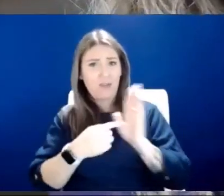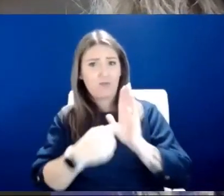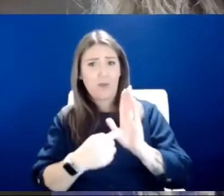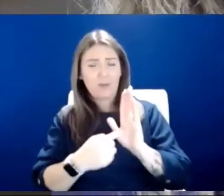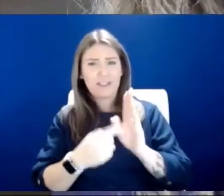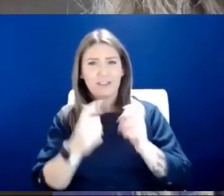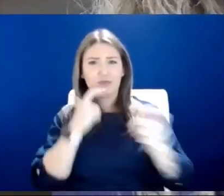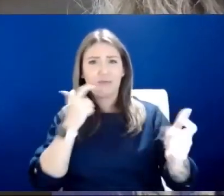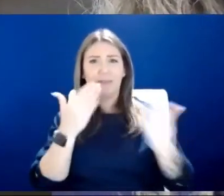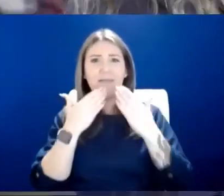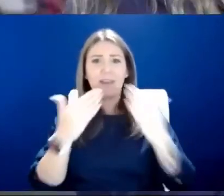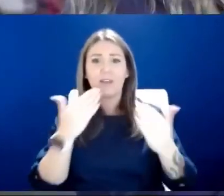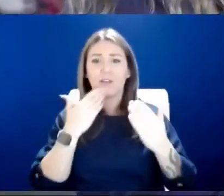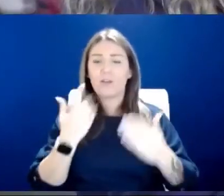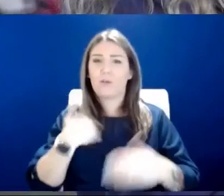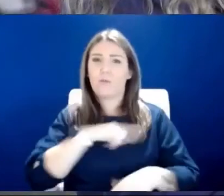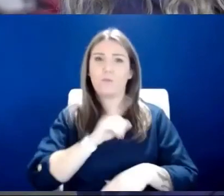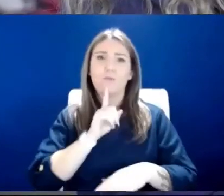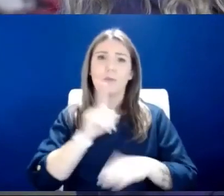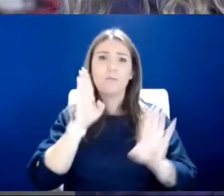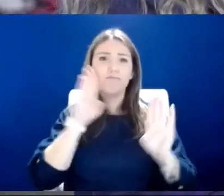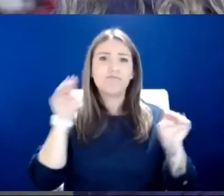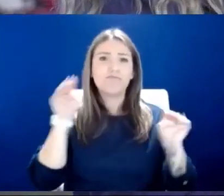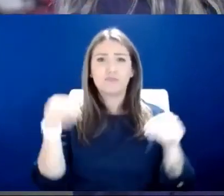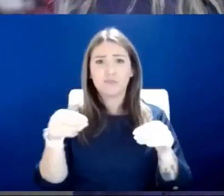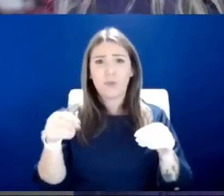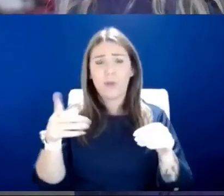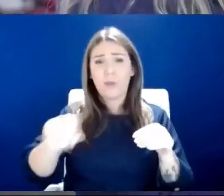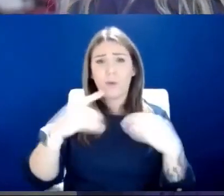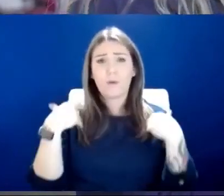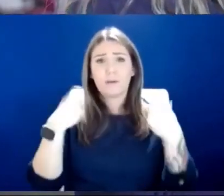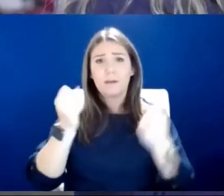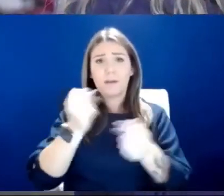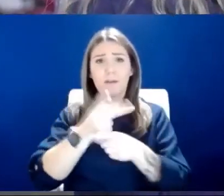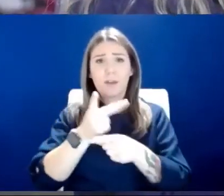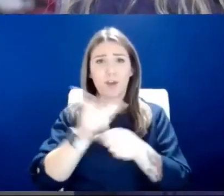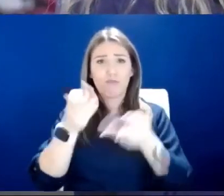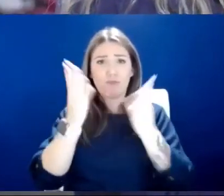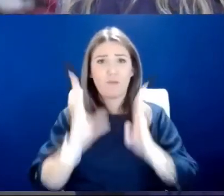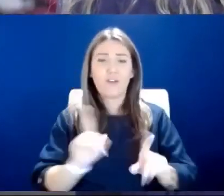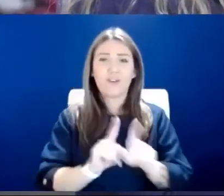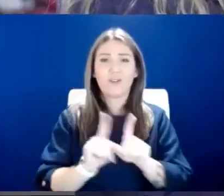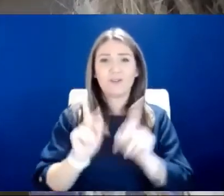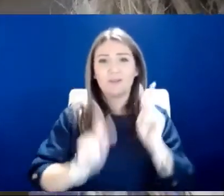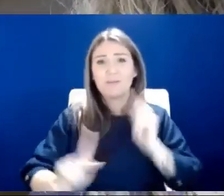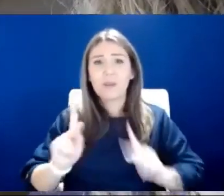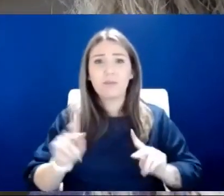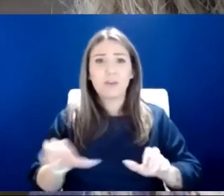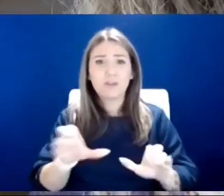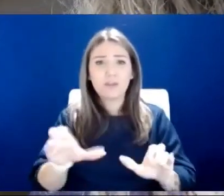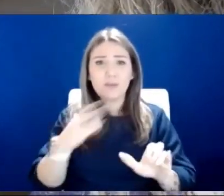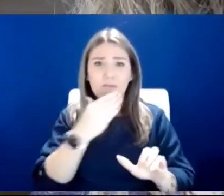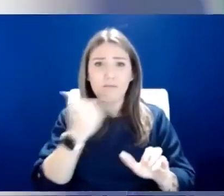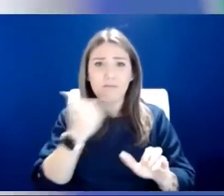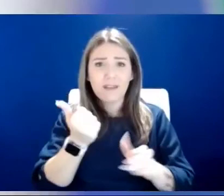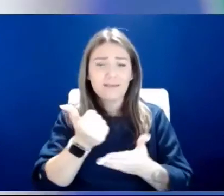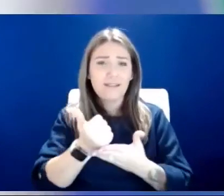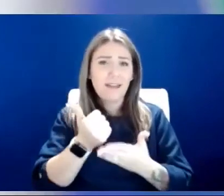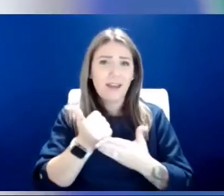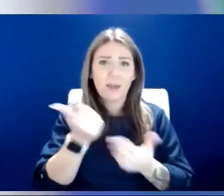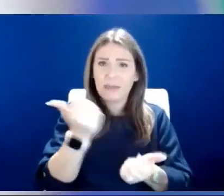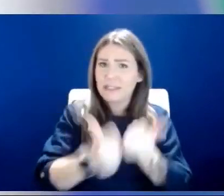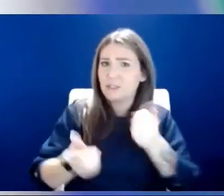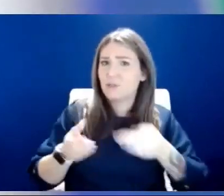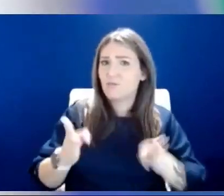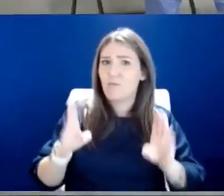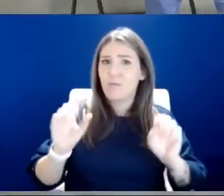really driving home that, these healthcare providers are also people, and they are doing their best to help in every way that they can. After 3